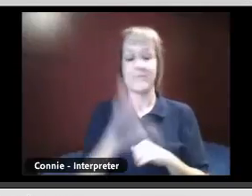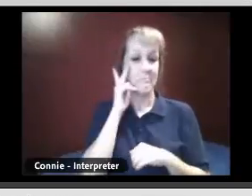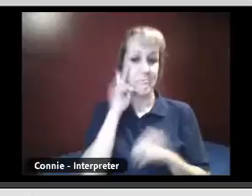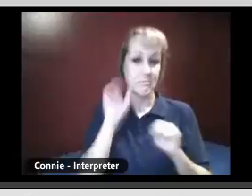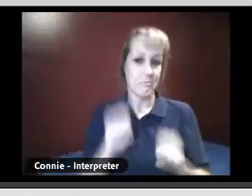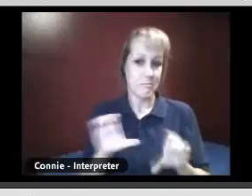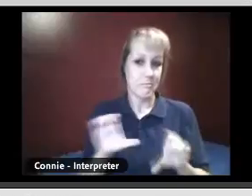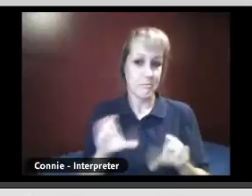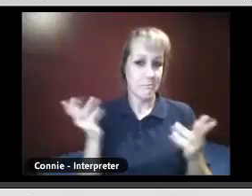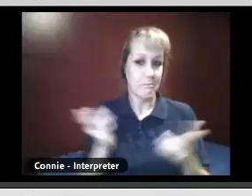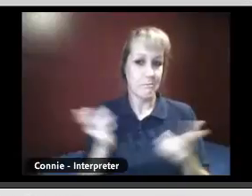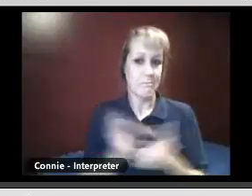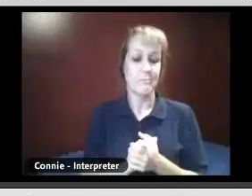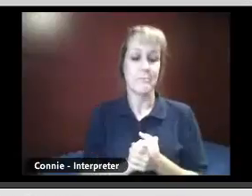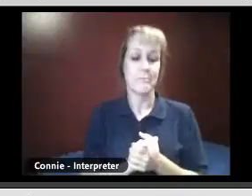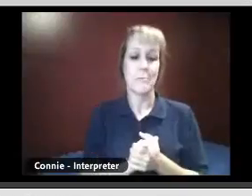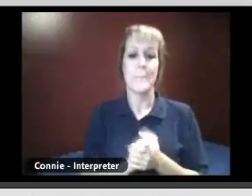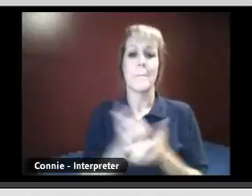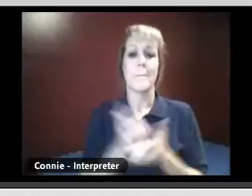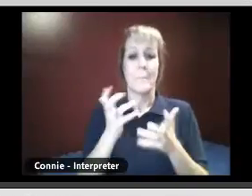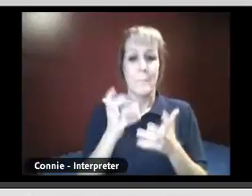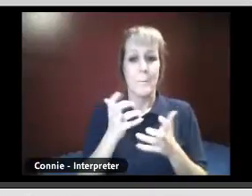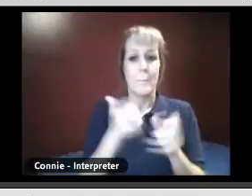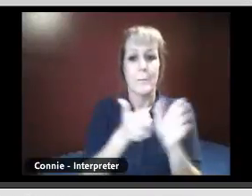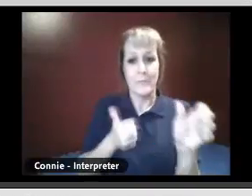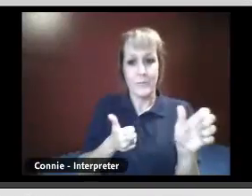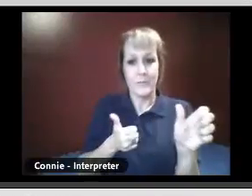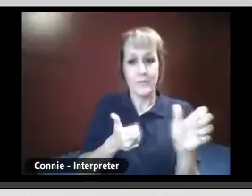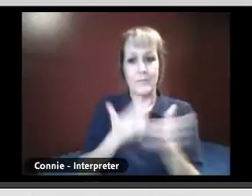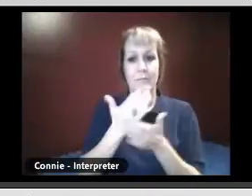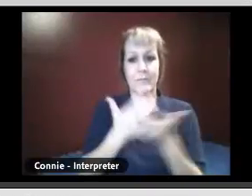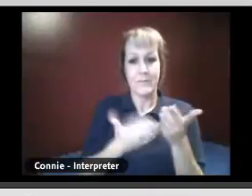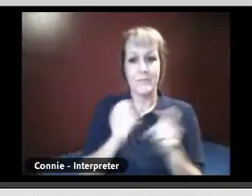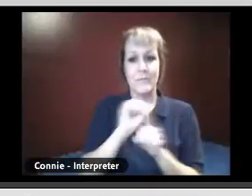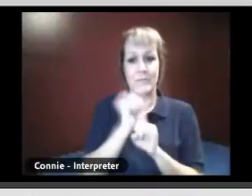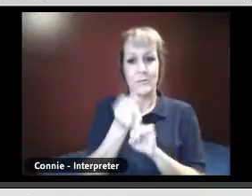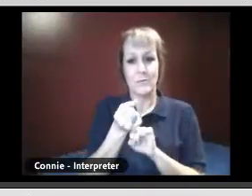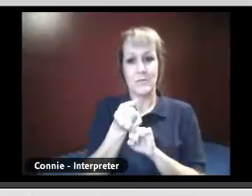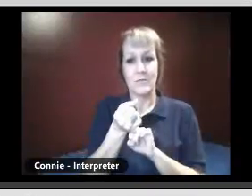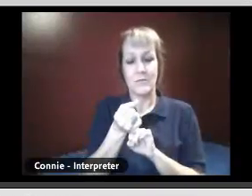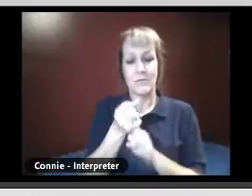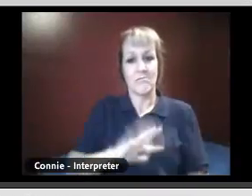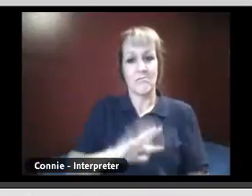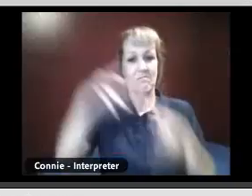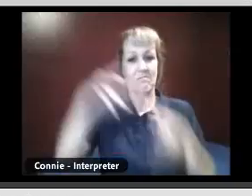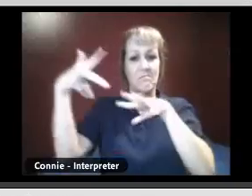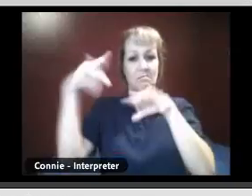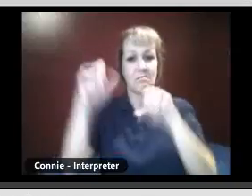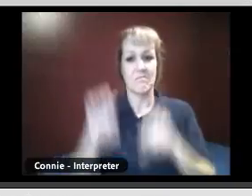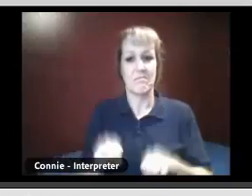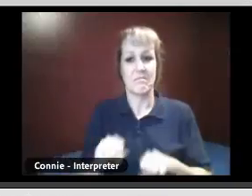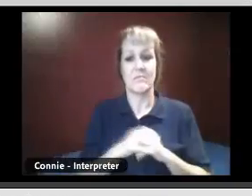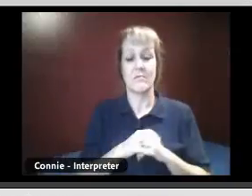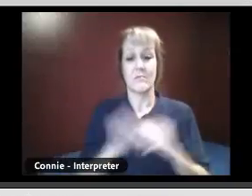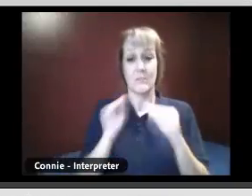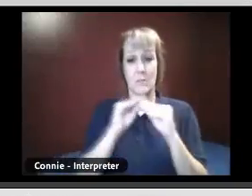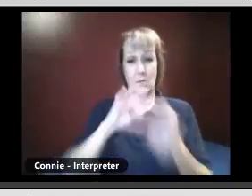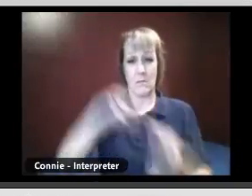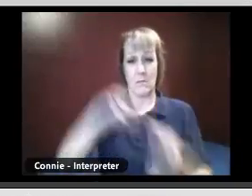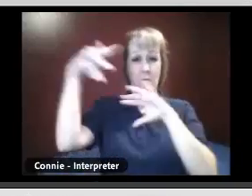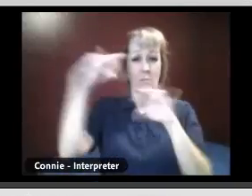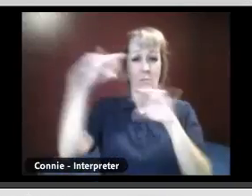that. Yeah, we want to prevent some situations that can really become pretty messy, right? And the messier they become, the more